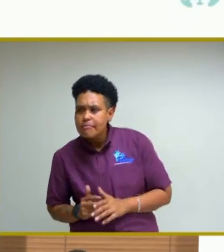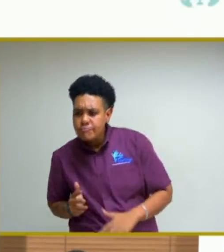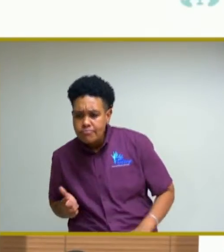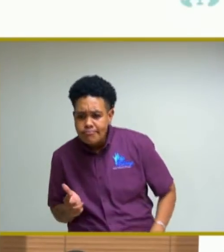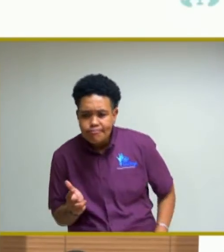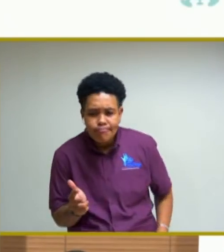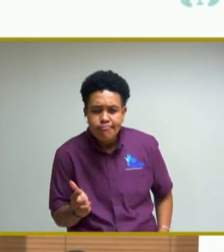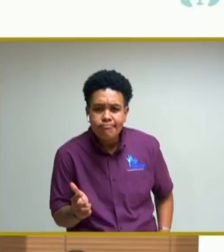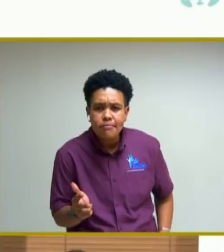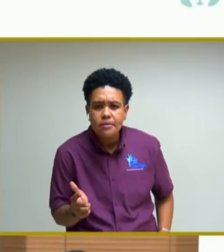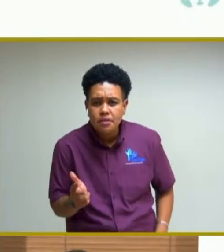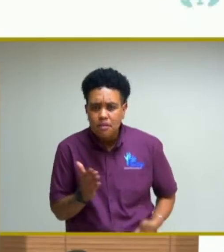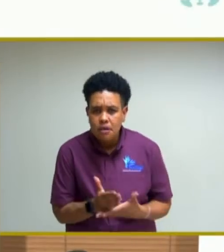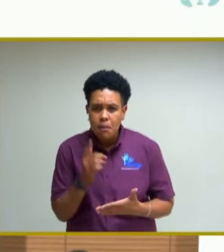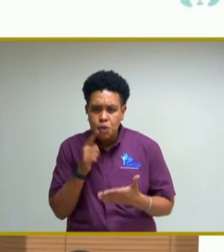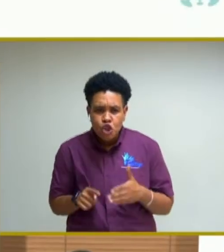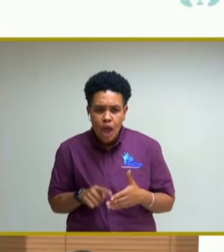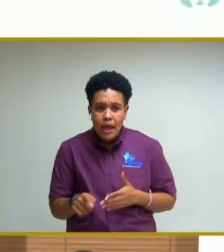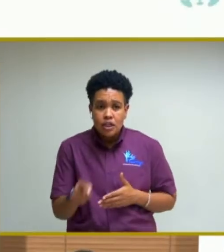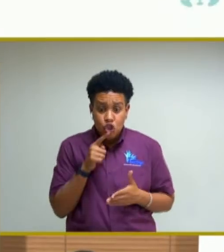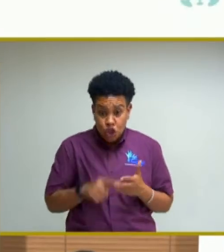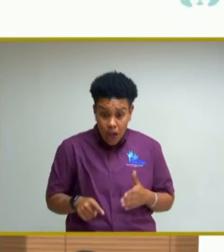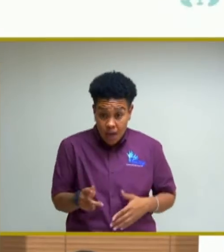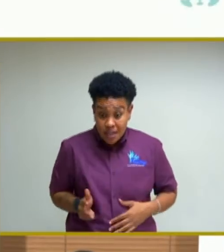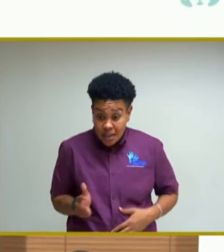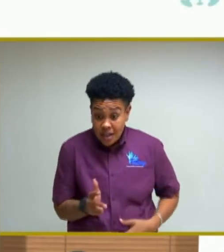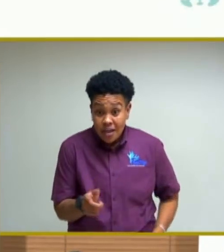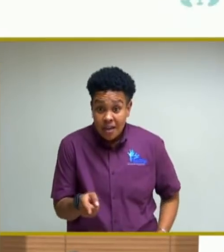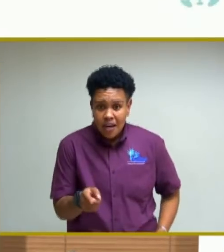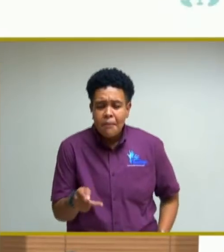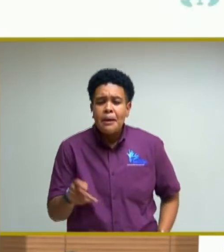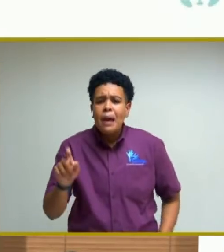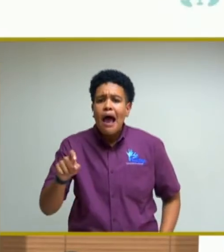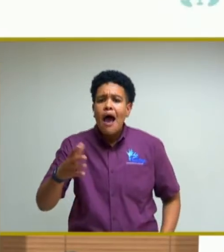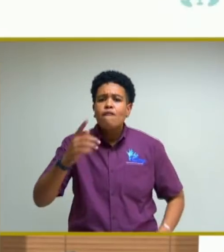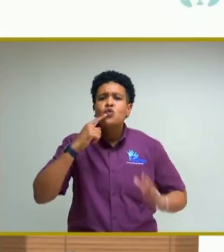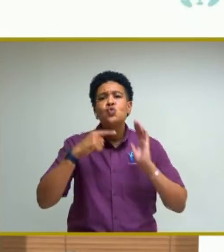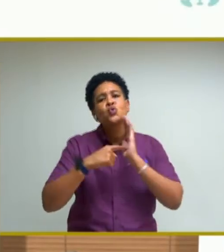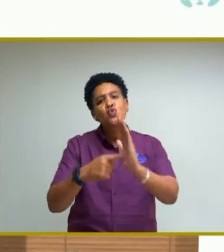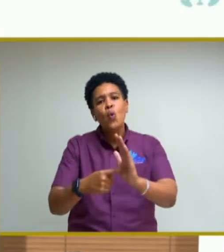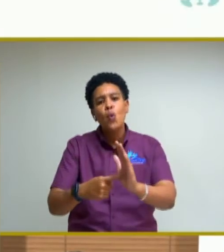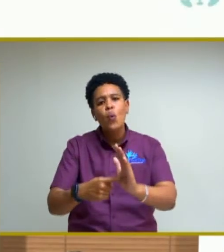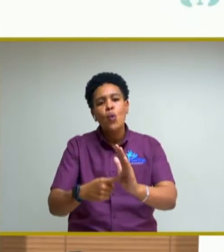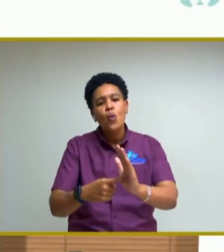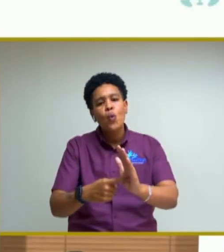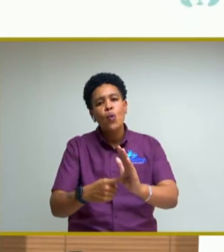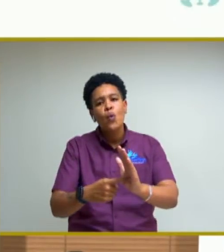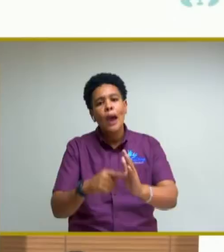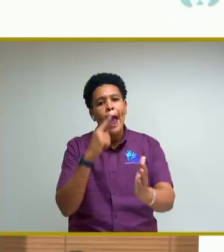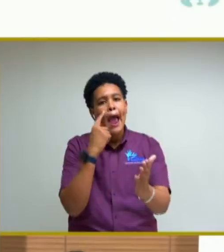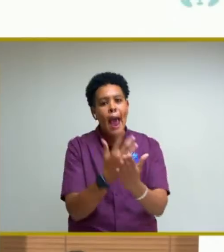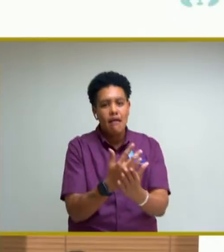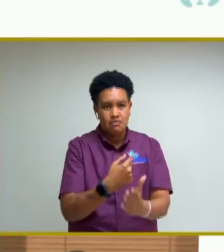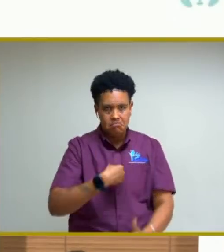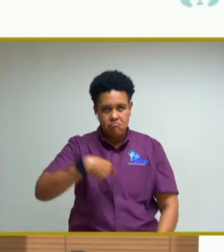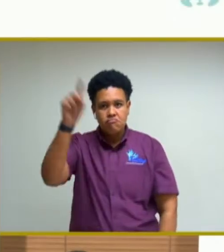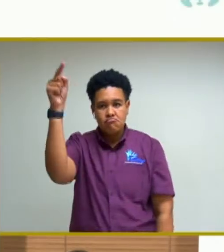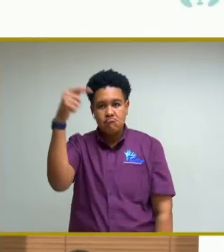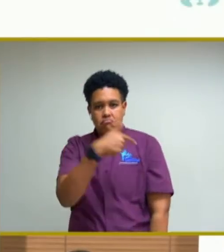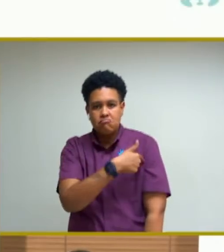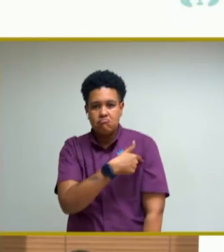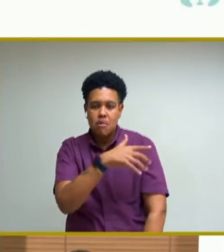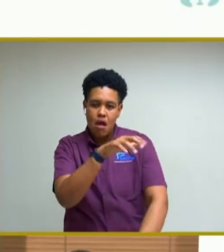will be the checkpoint now where persons will have to show evidence of